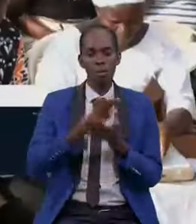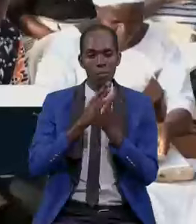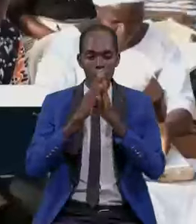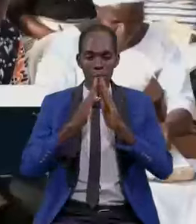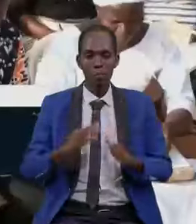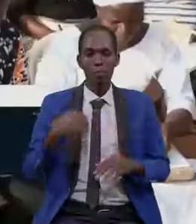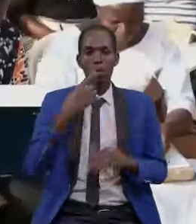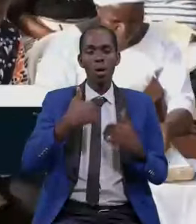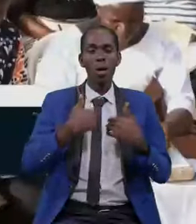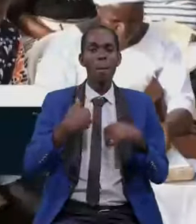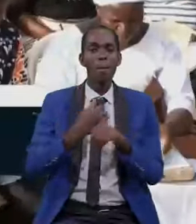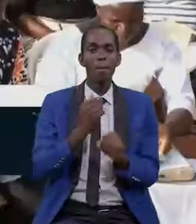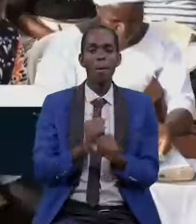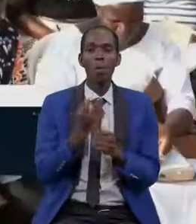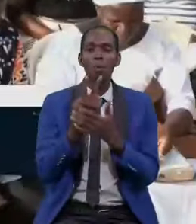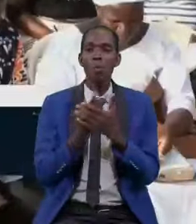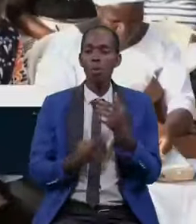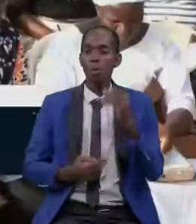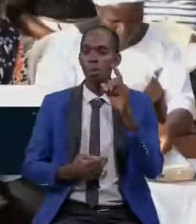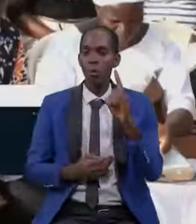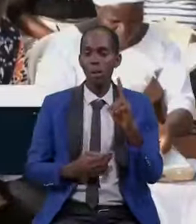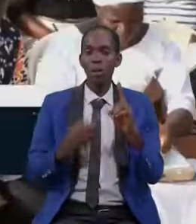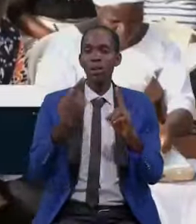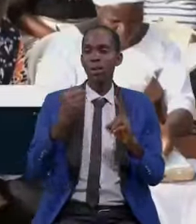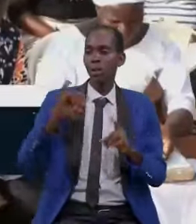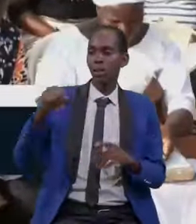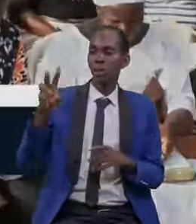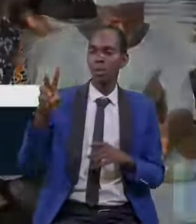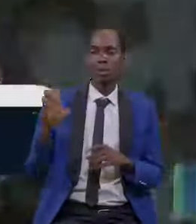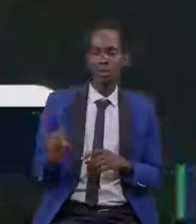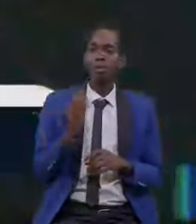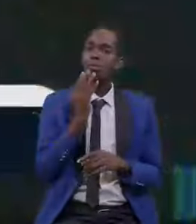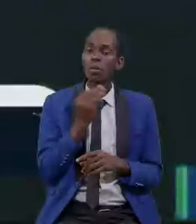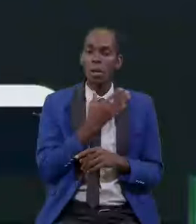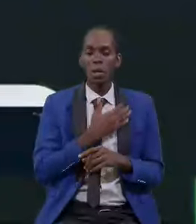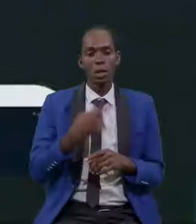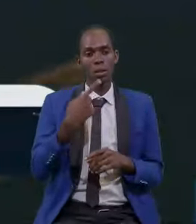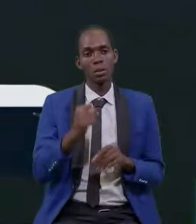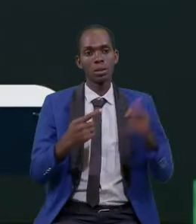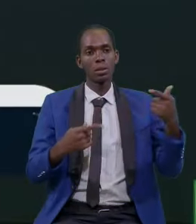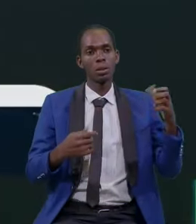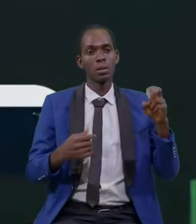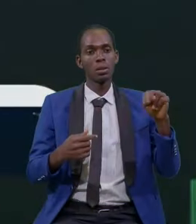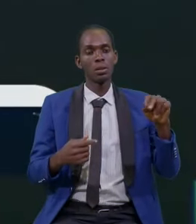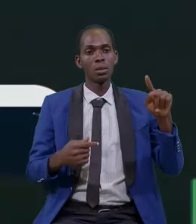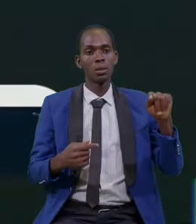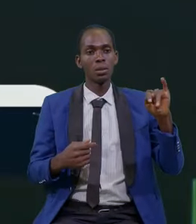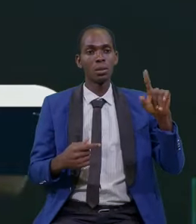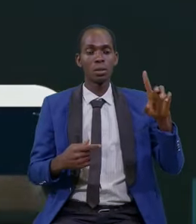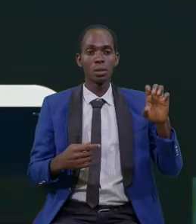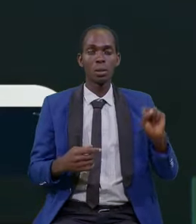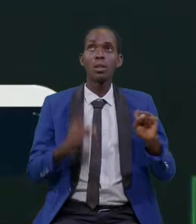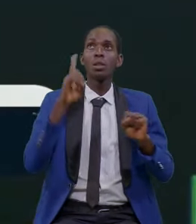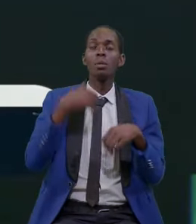one. He made both the Jews and the Gentiles one. He makes all his people